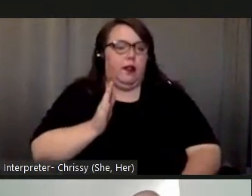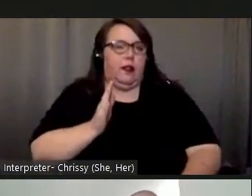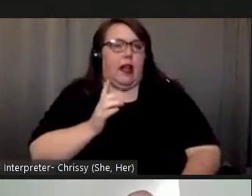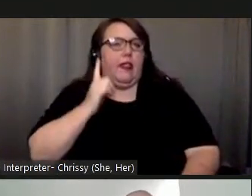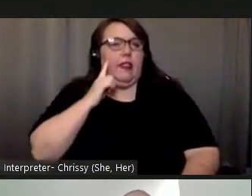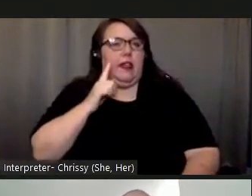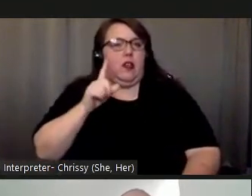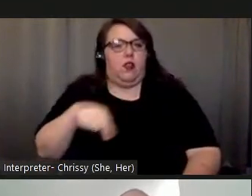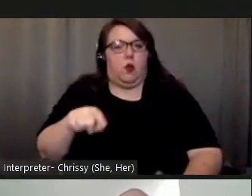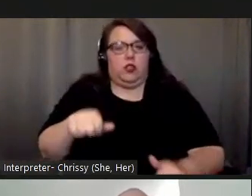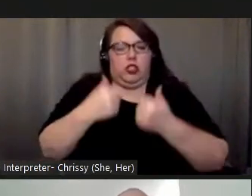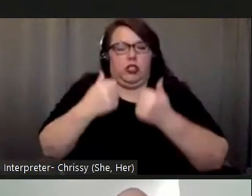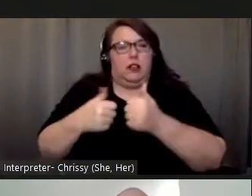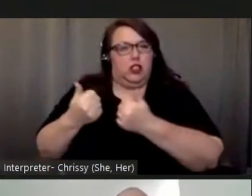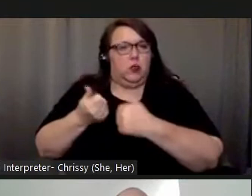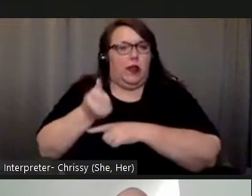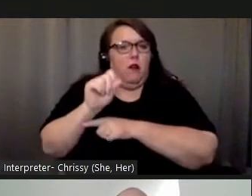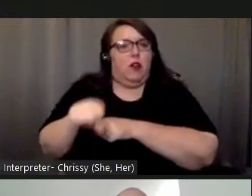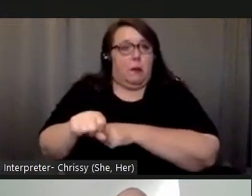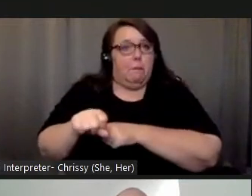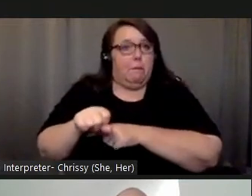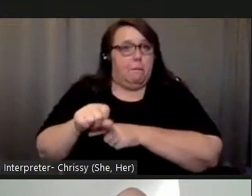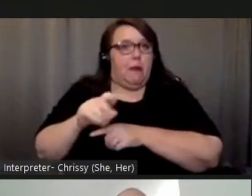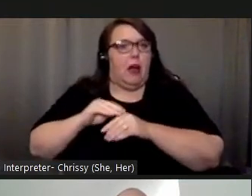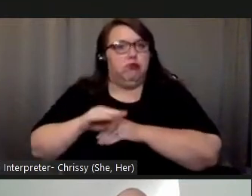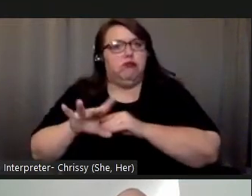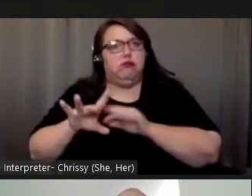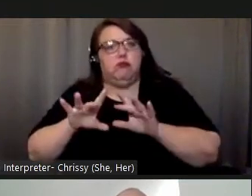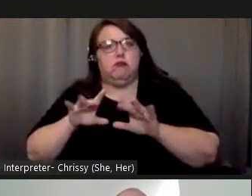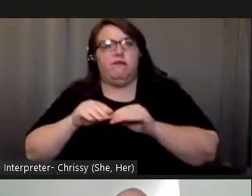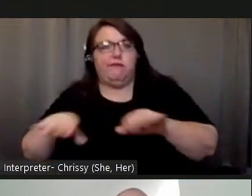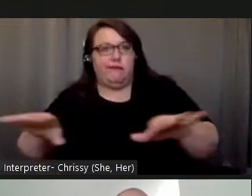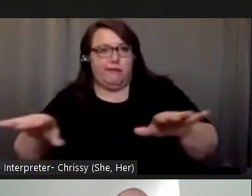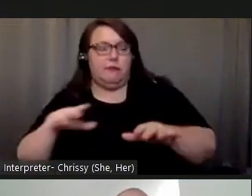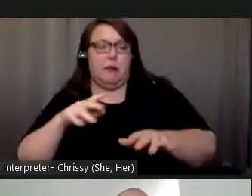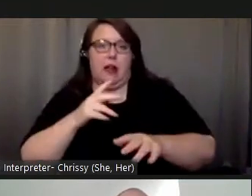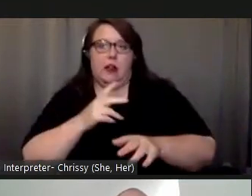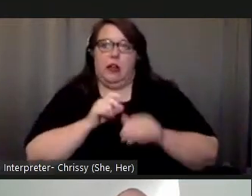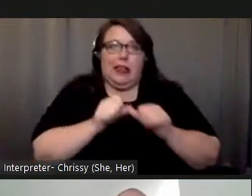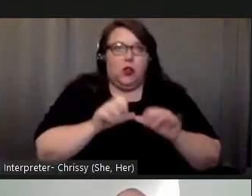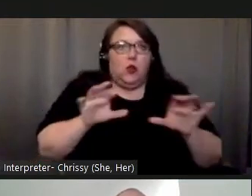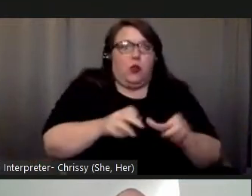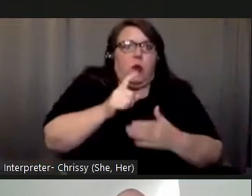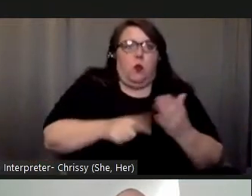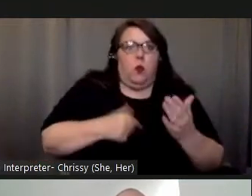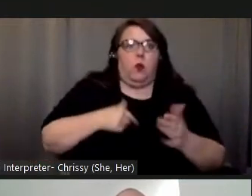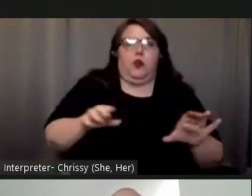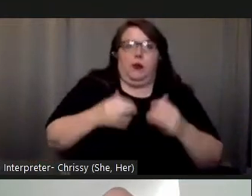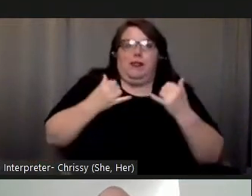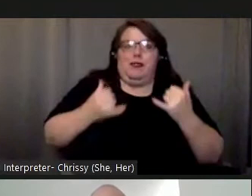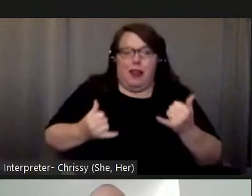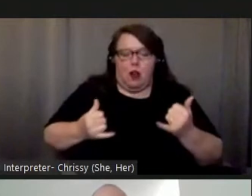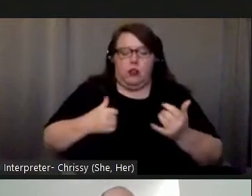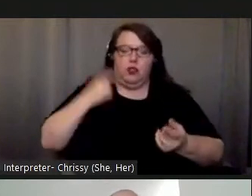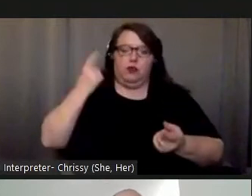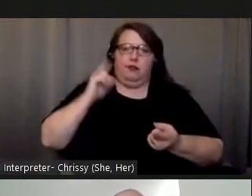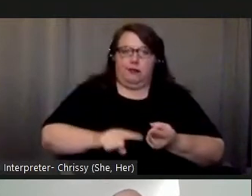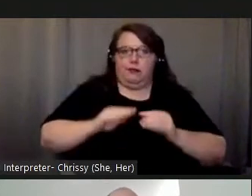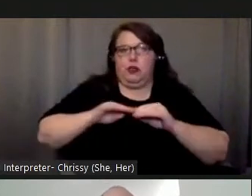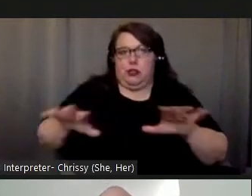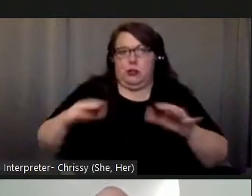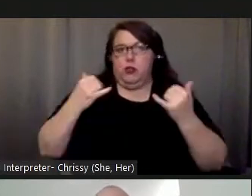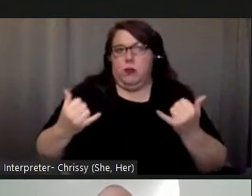those challenges around increased transmissibility by really maintaining all of the things that we're doing to suppress transmission right now. As